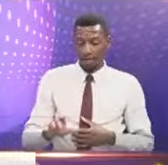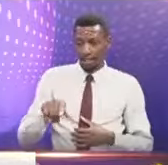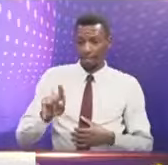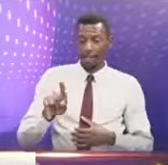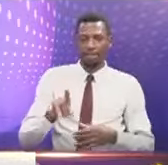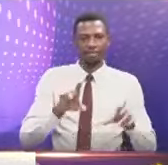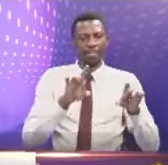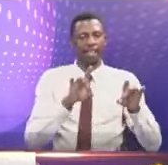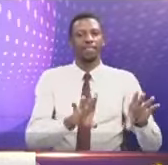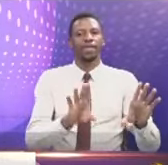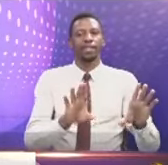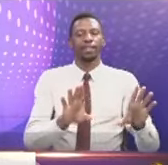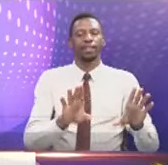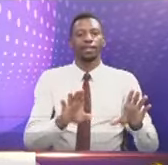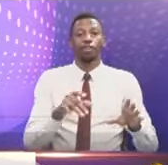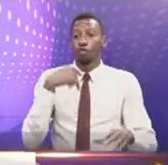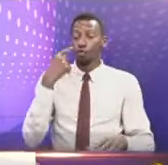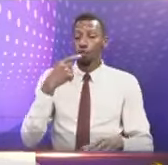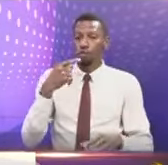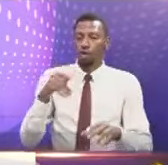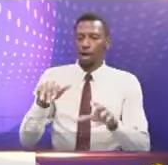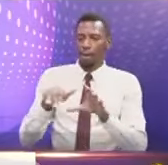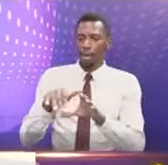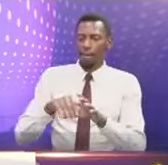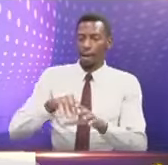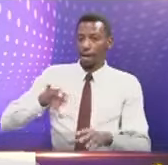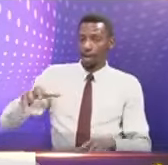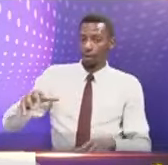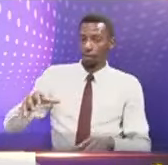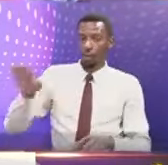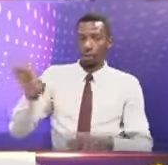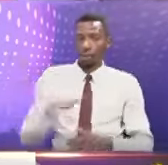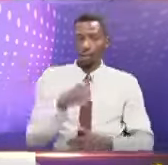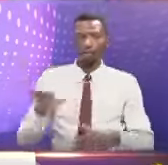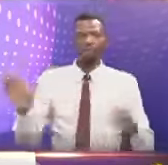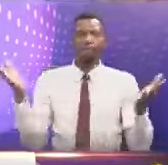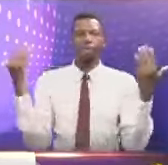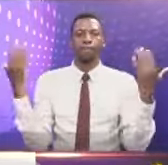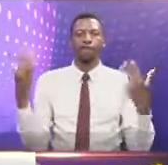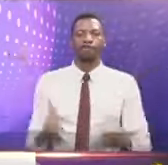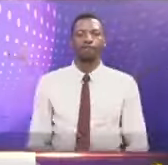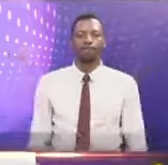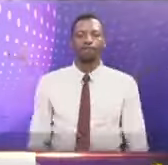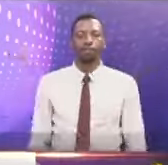impeached by the county assembly of Meru.